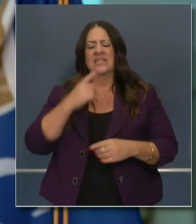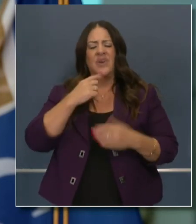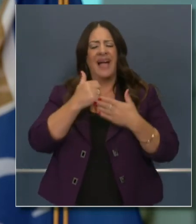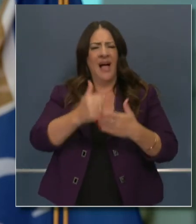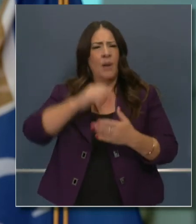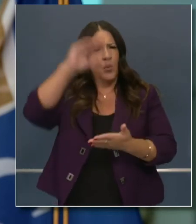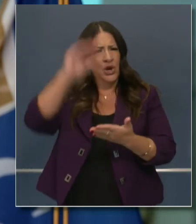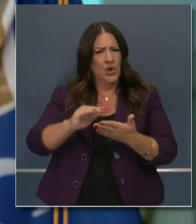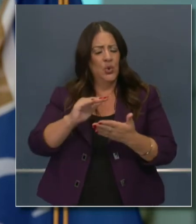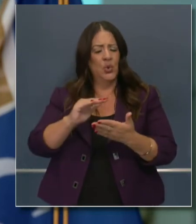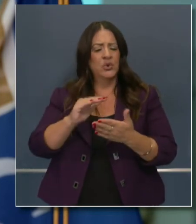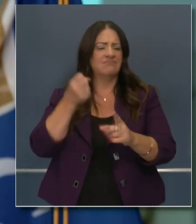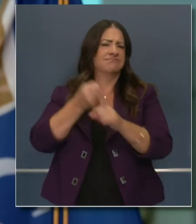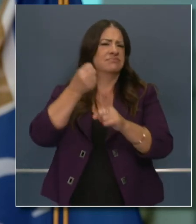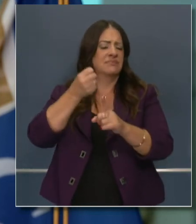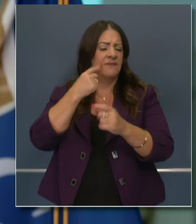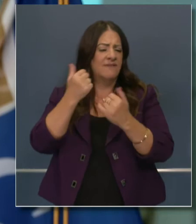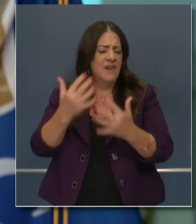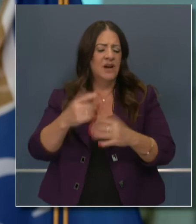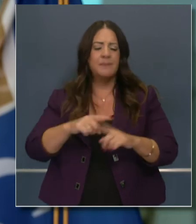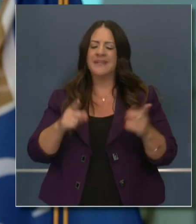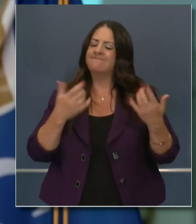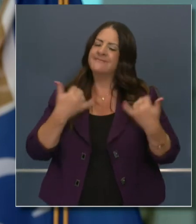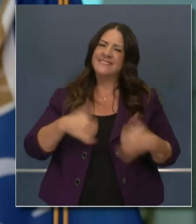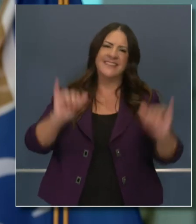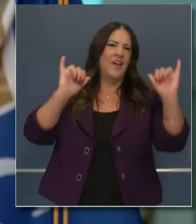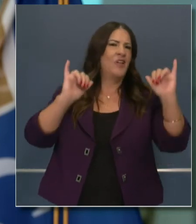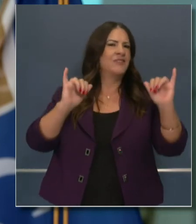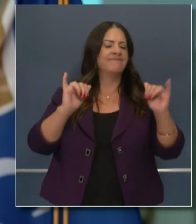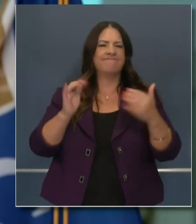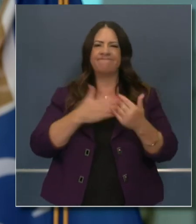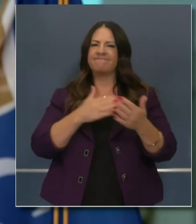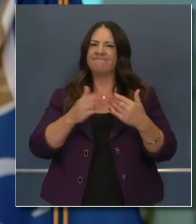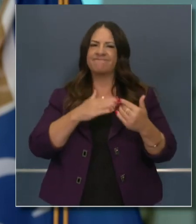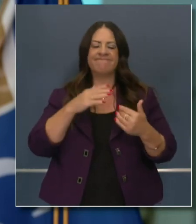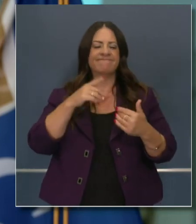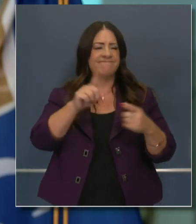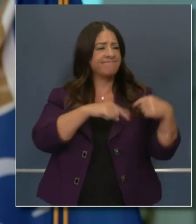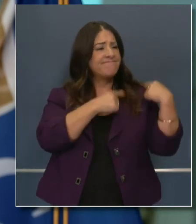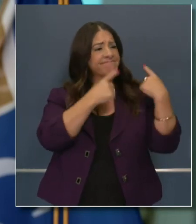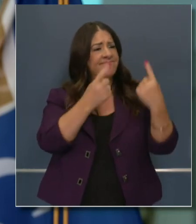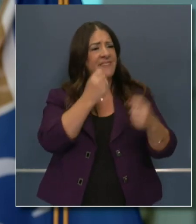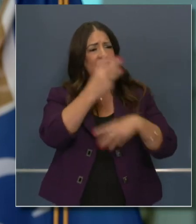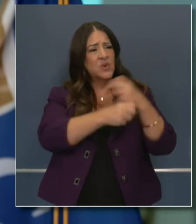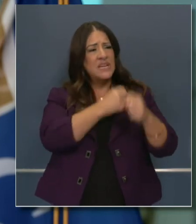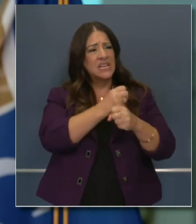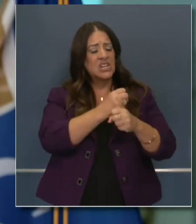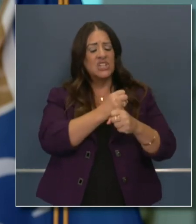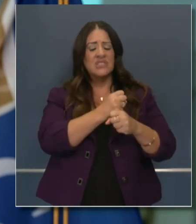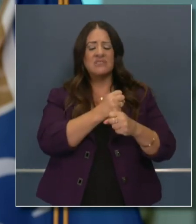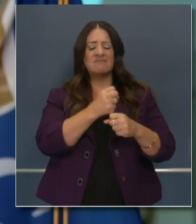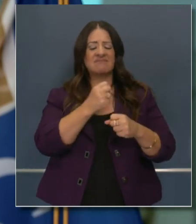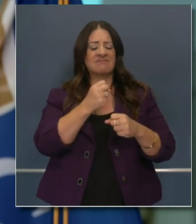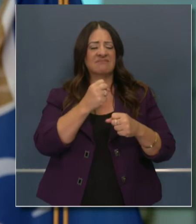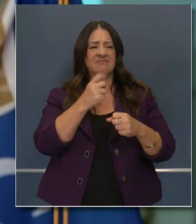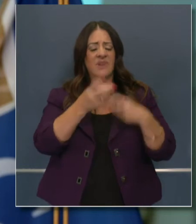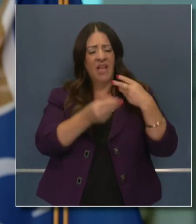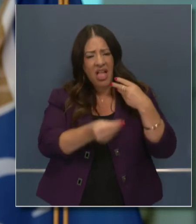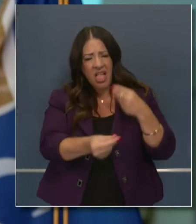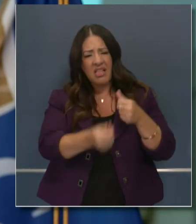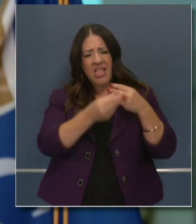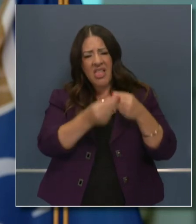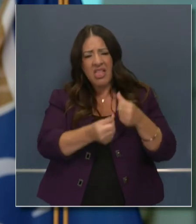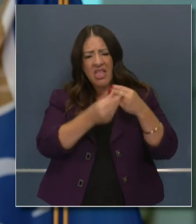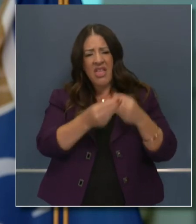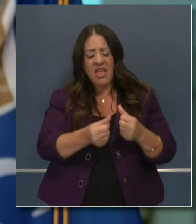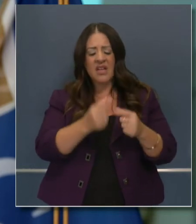fires. And yet we are now seeing fires even in areas that burned within the last 5 years. Are there